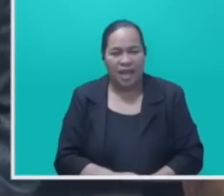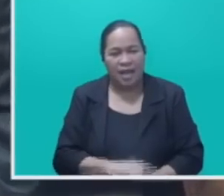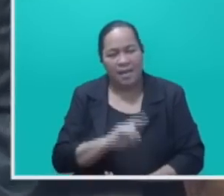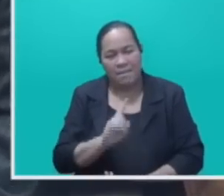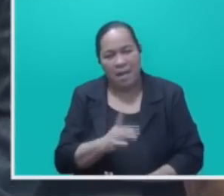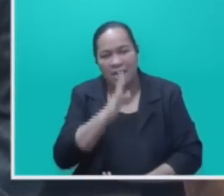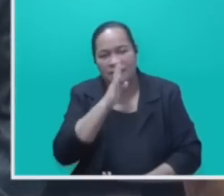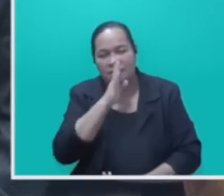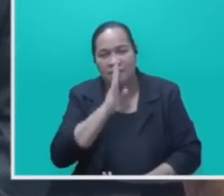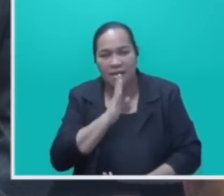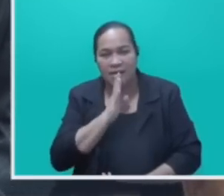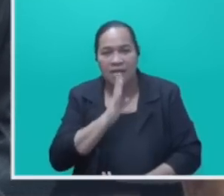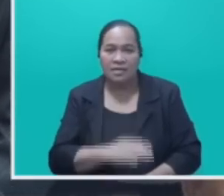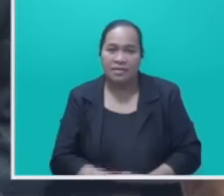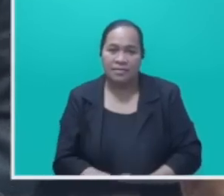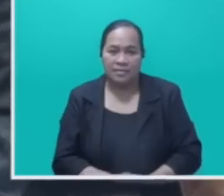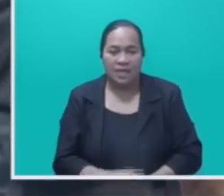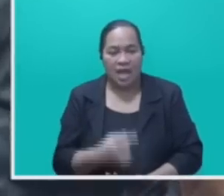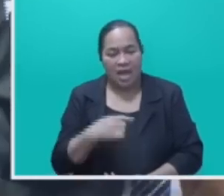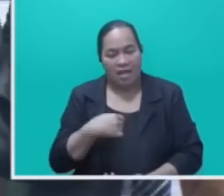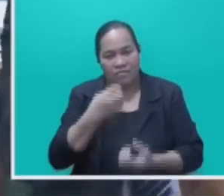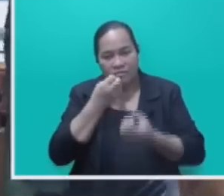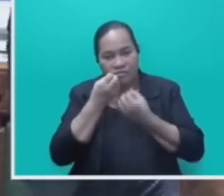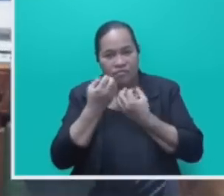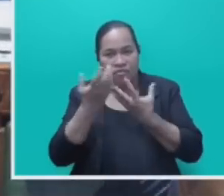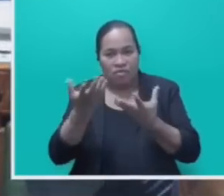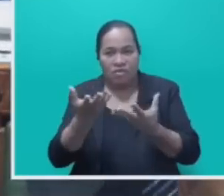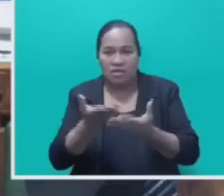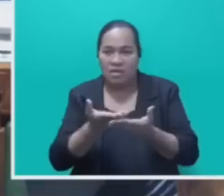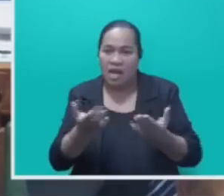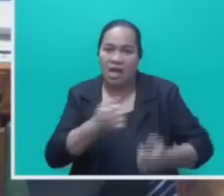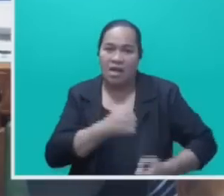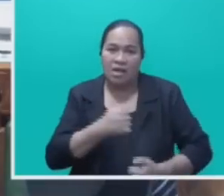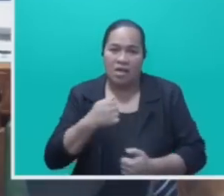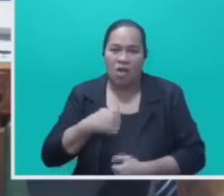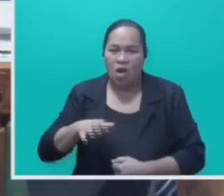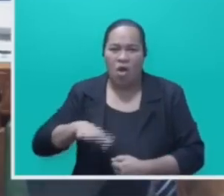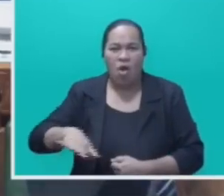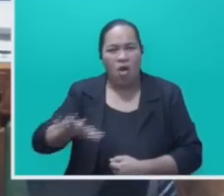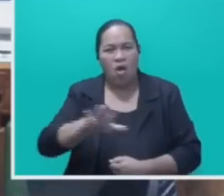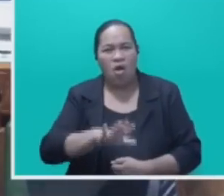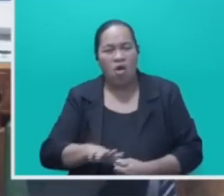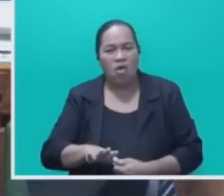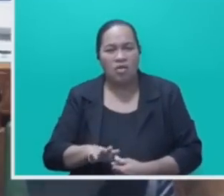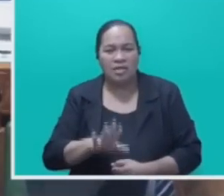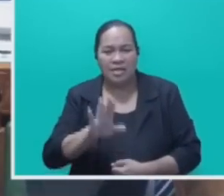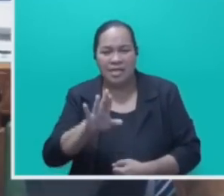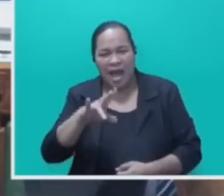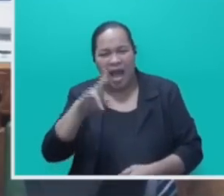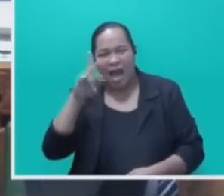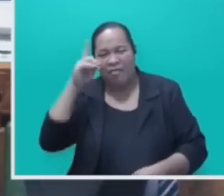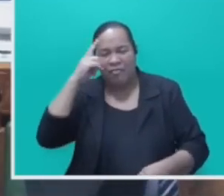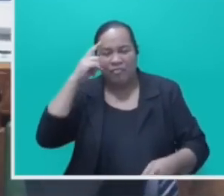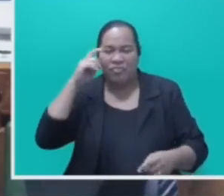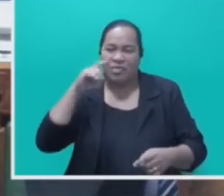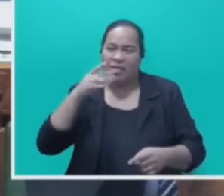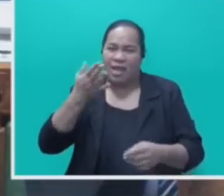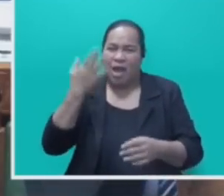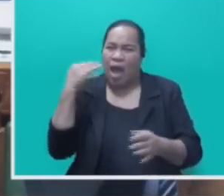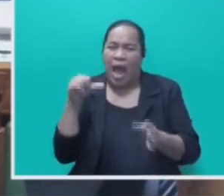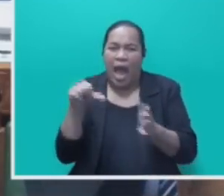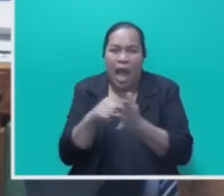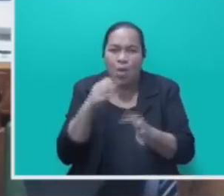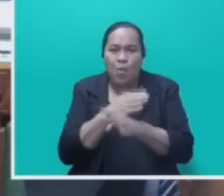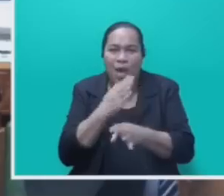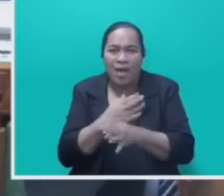Unfortunately, Mr. Speaker, I have to inform the rank and file of the RFMF that all the philosophical commitment in years of hard work